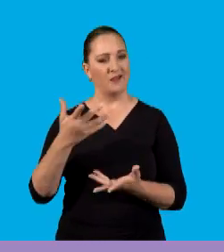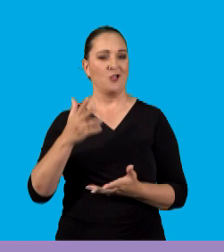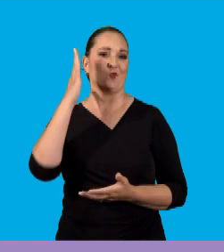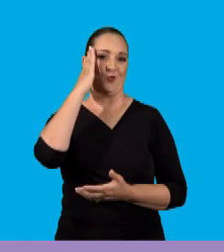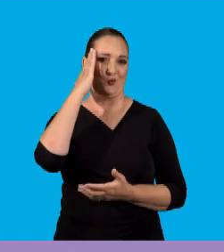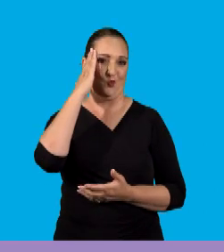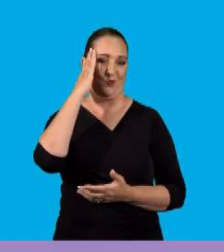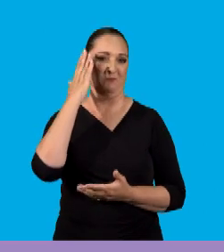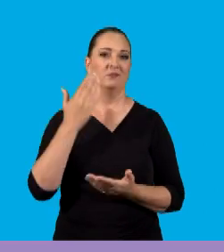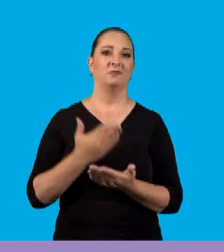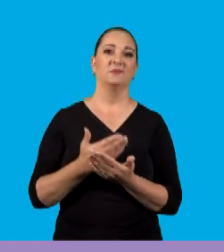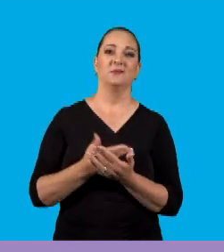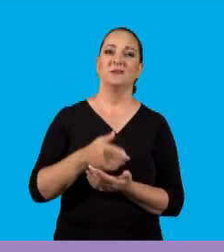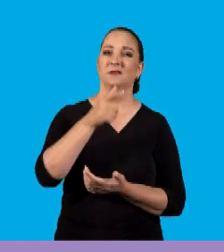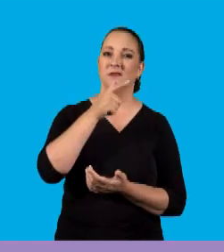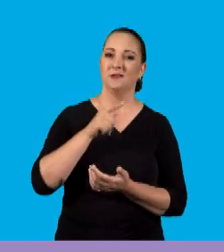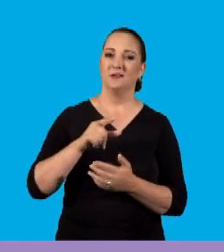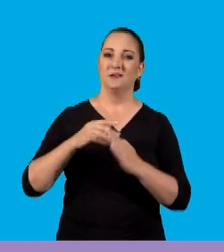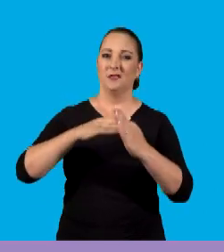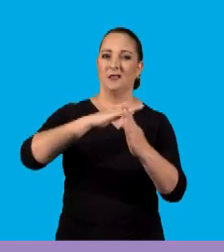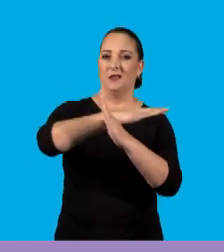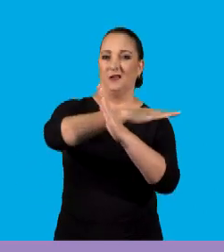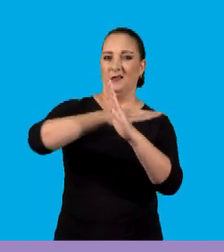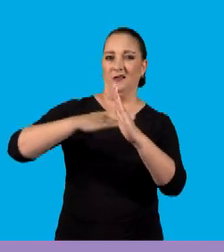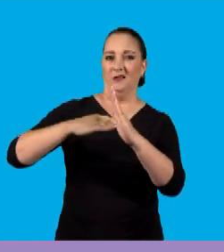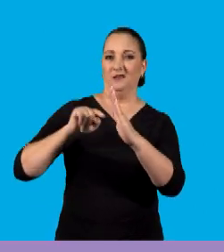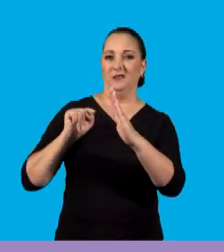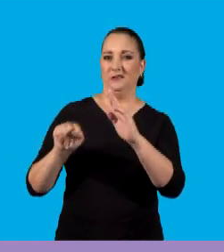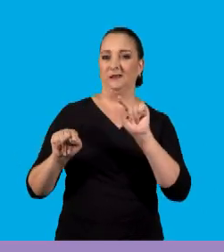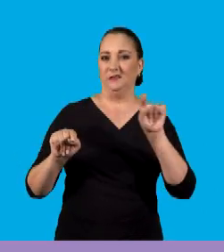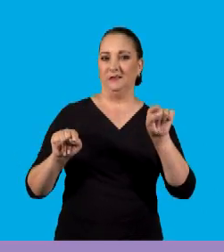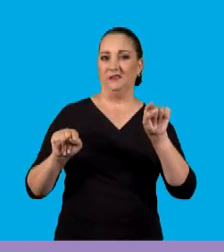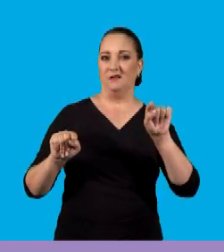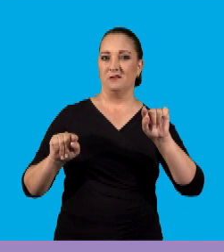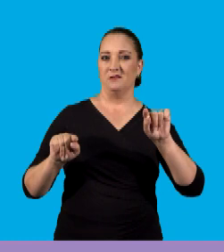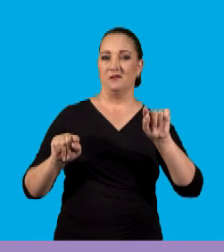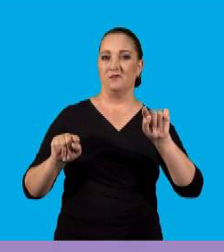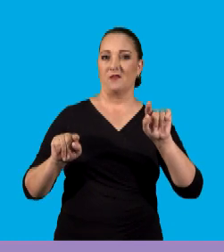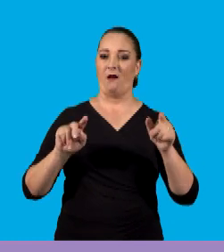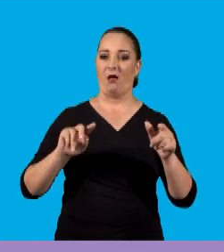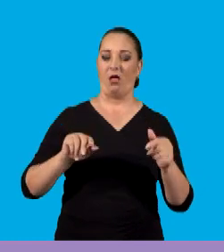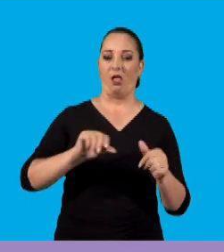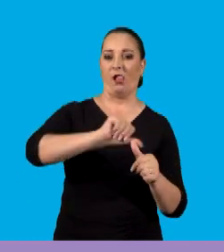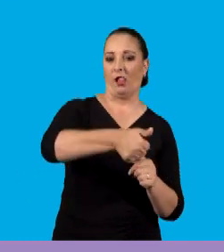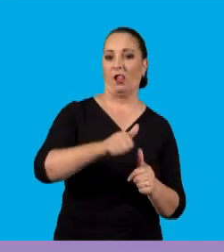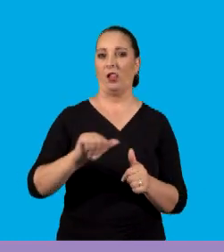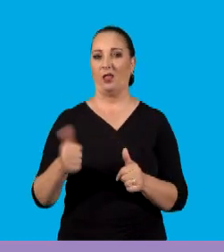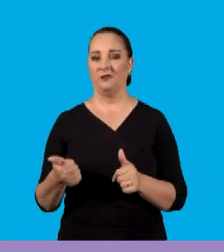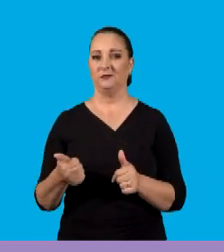75 alternates with that angle Y there. And if 75 alternates with angle